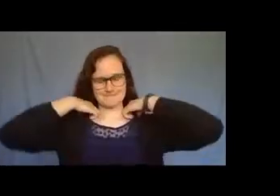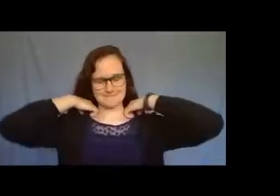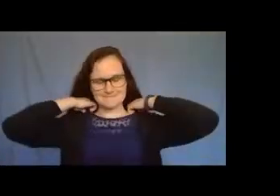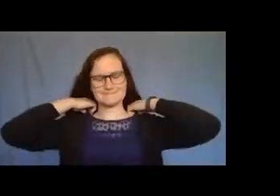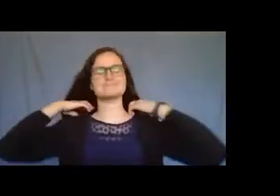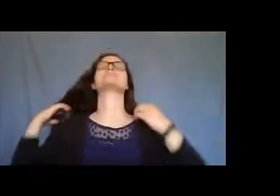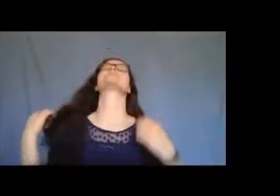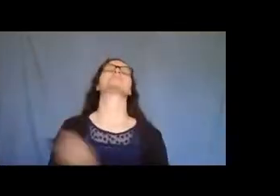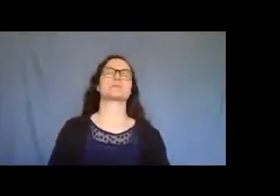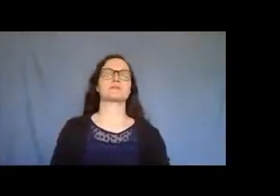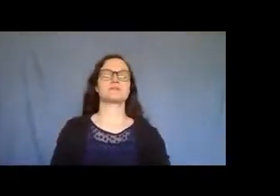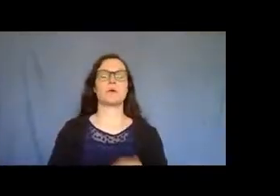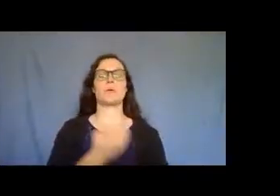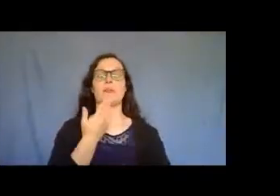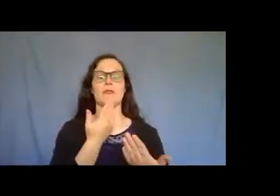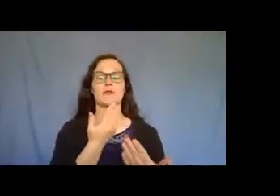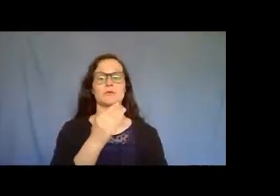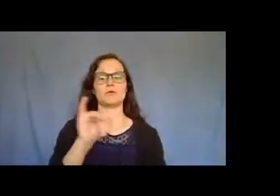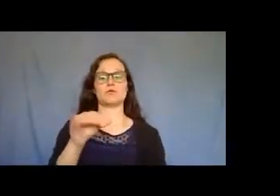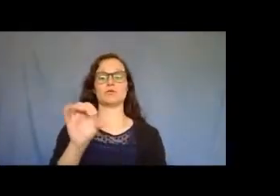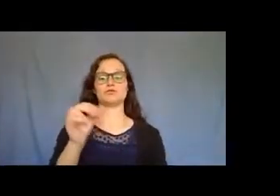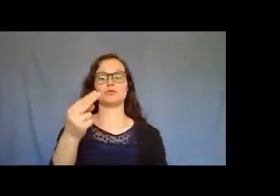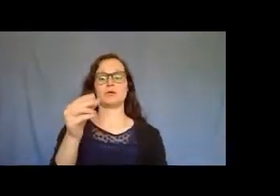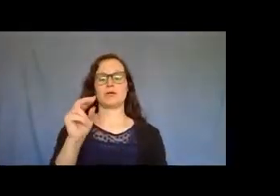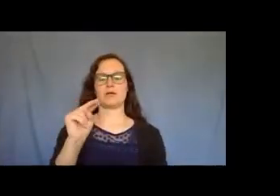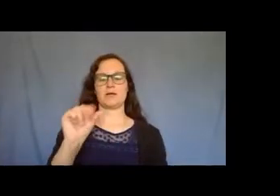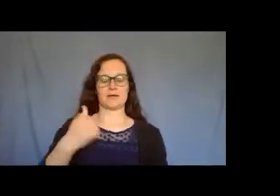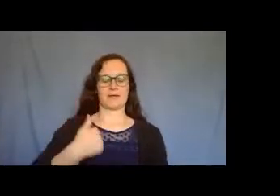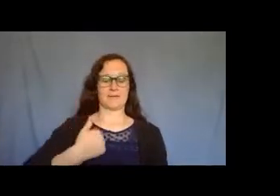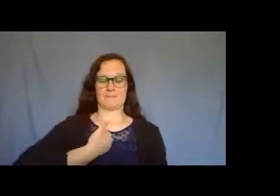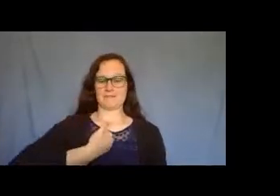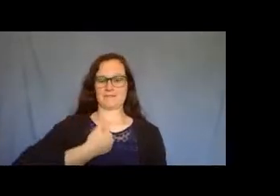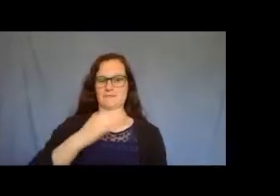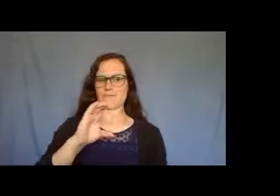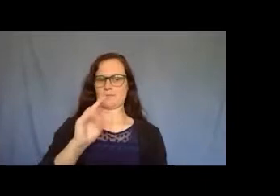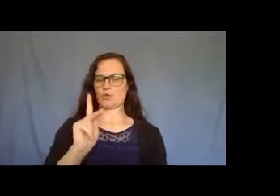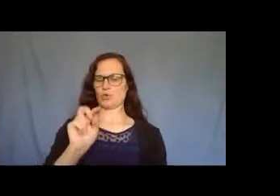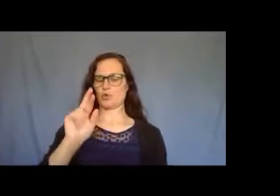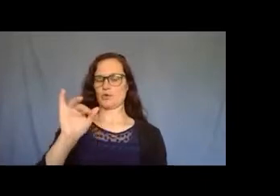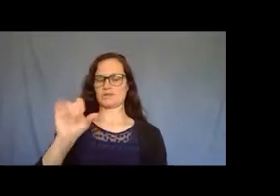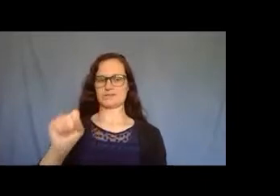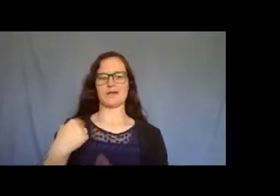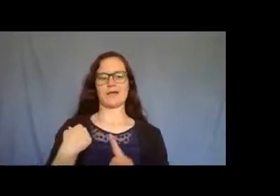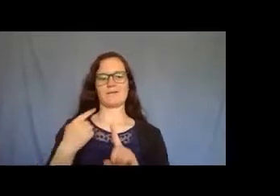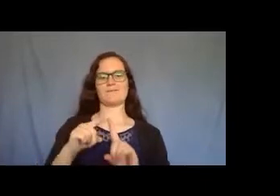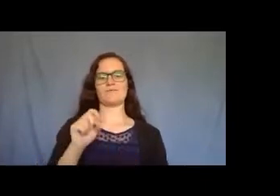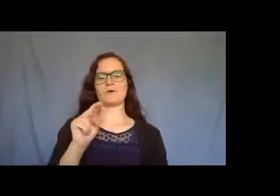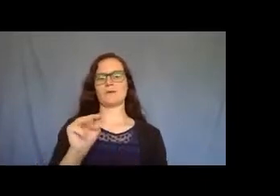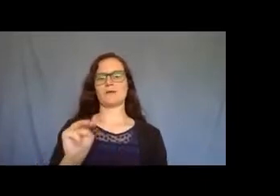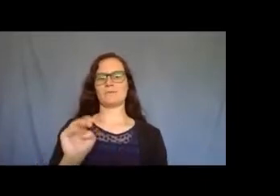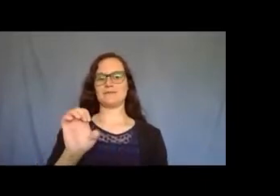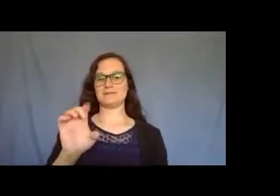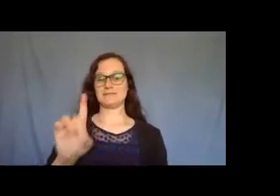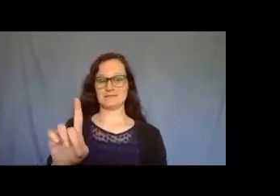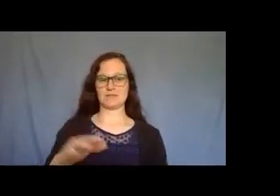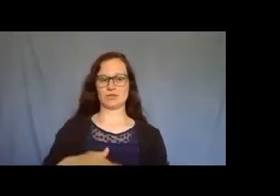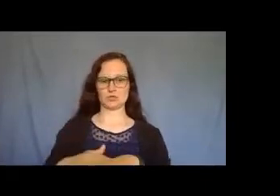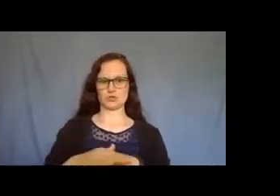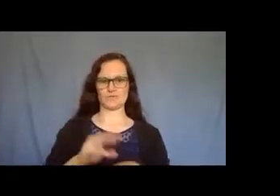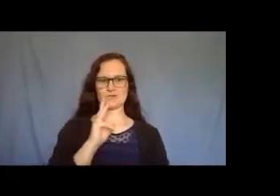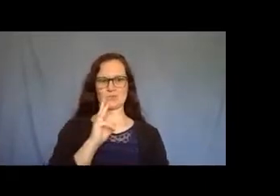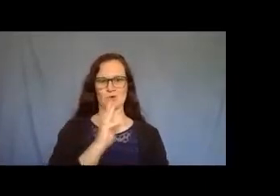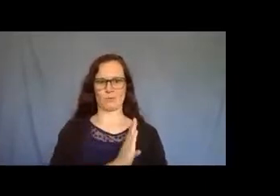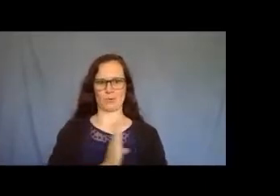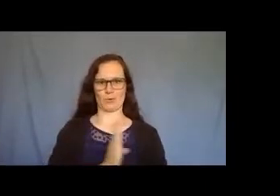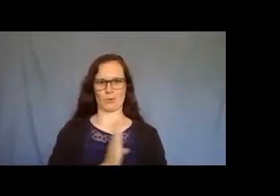As Joanna said, I'm Chris Barrios. I'm with the Monitoring, Assessment, and Standards section with the Surface Water Quality Bureau. And we're going to talk